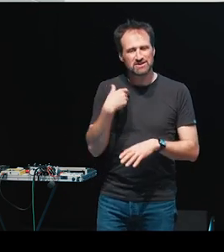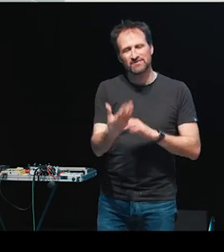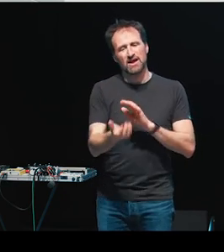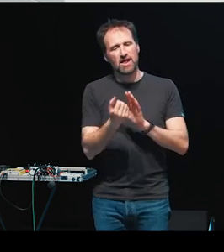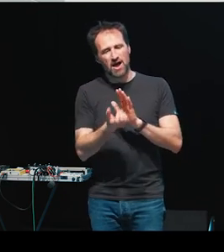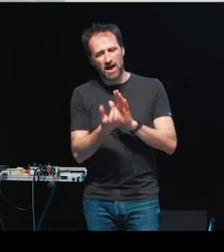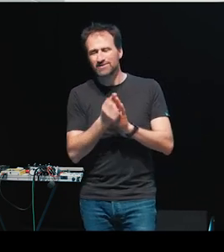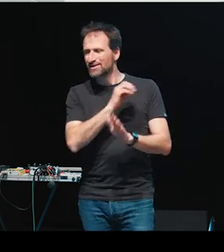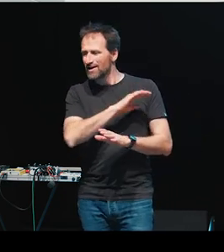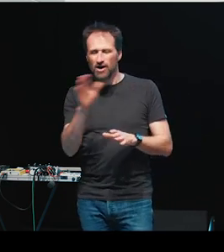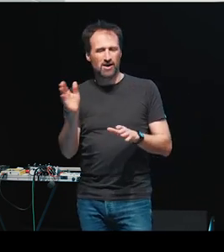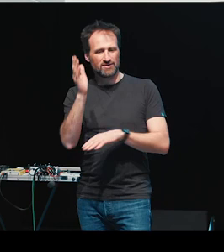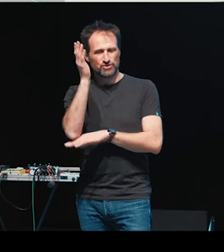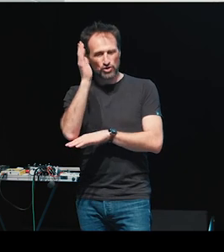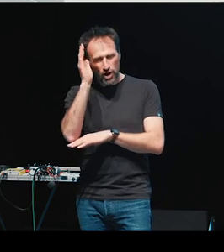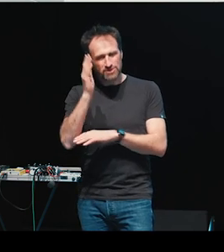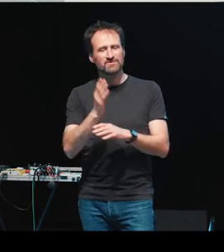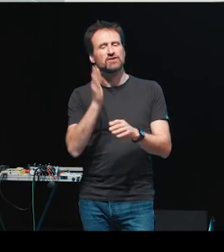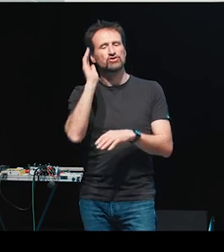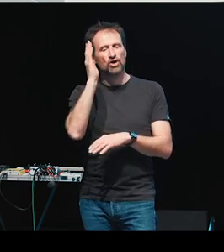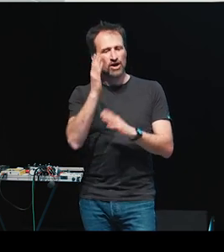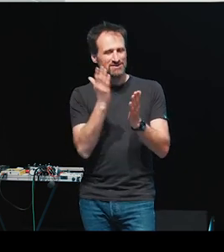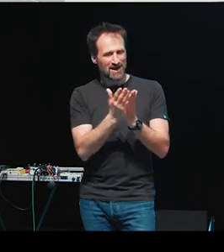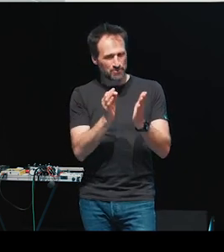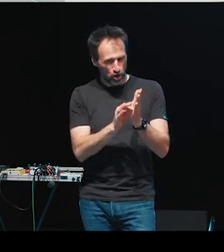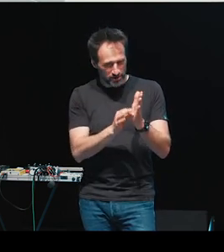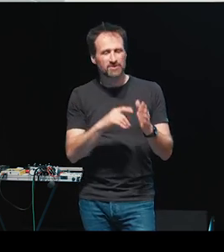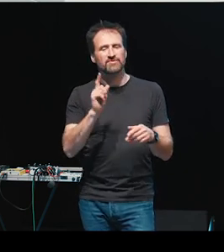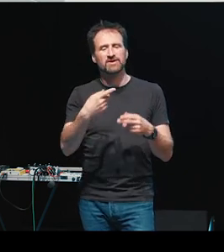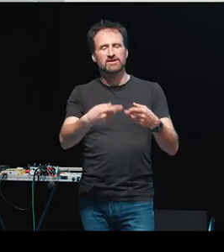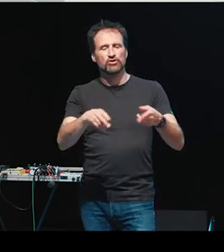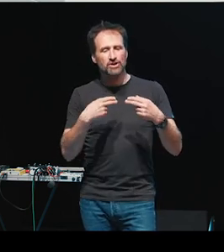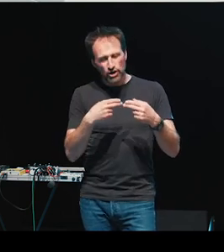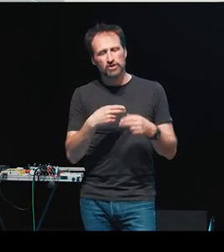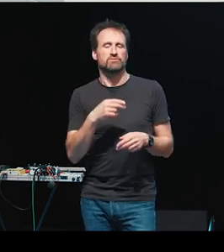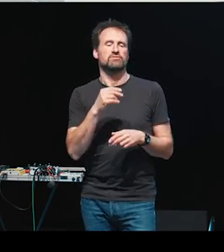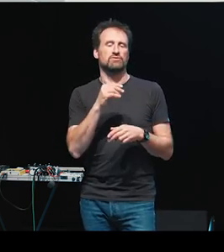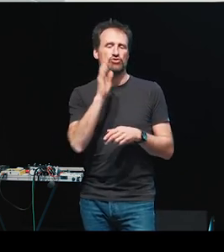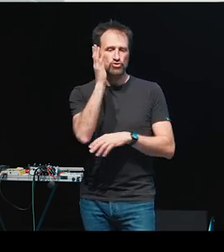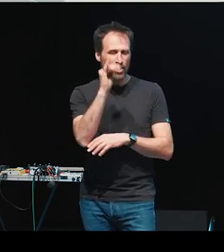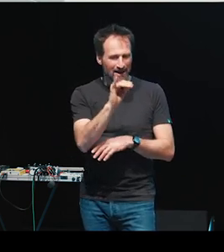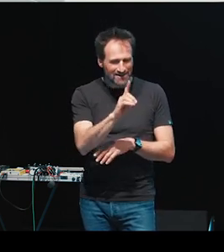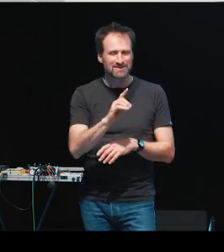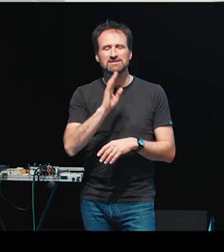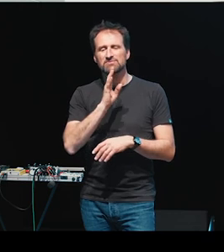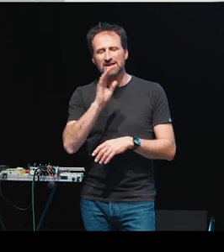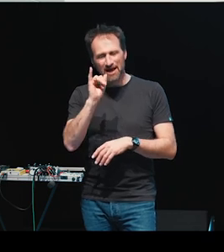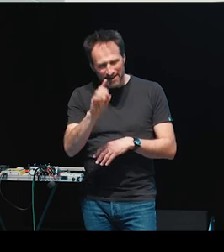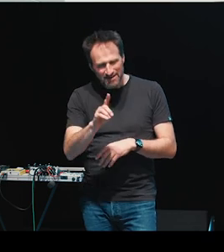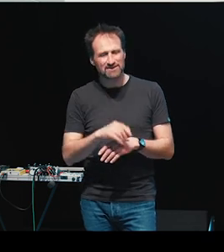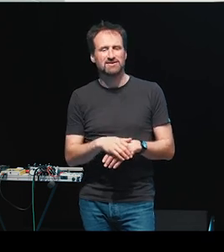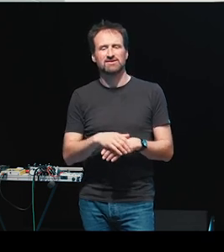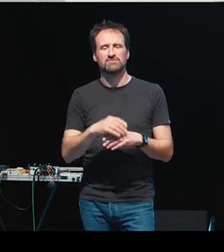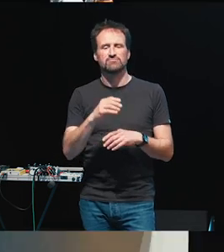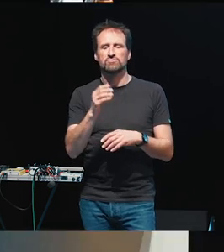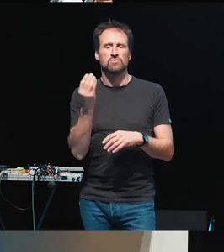talks using the talks endpoint. And we could use the return talk ID and speaker ID to make additional calls to the speaker endpoint and the